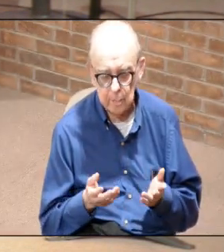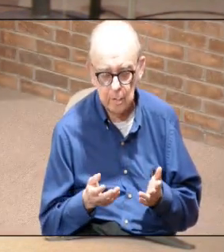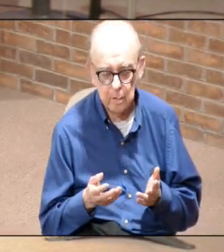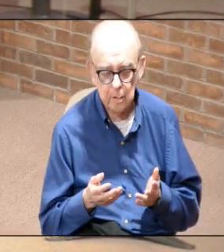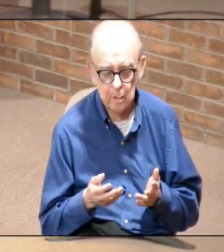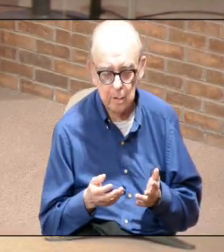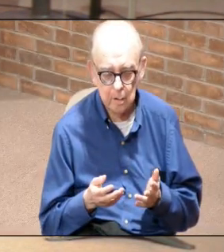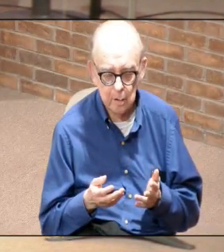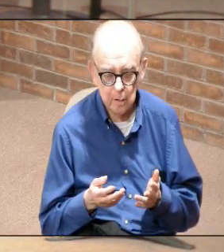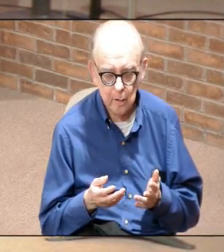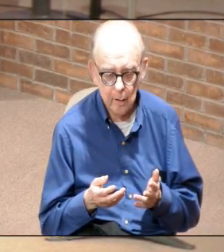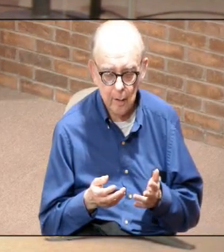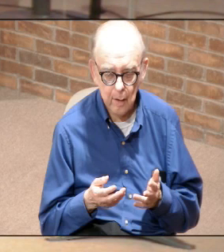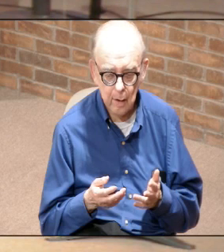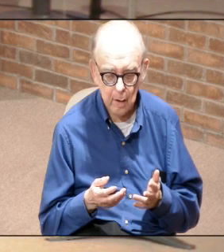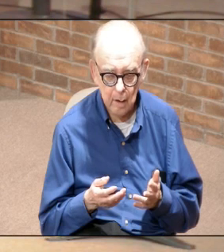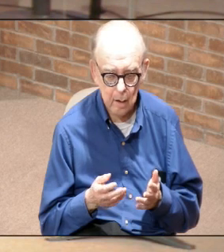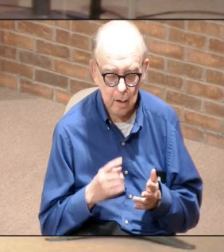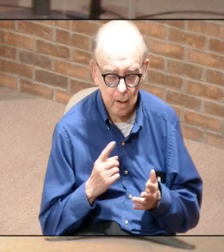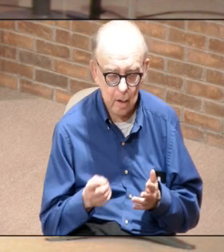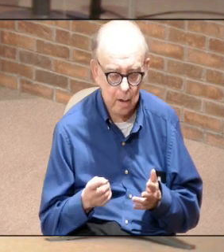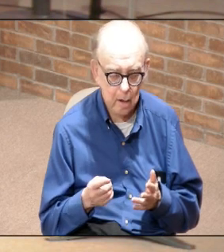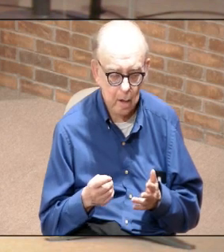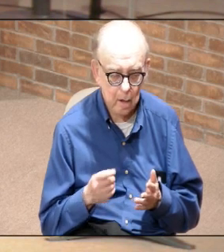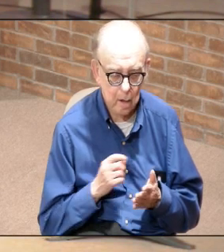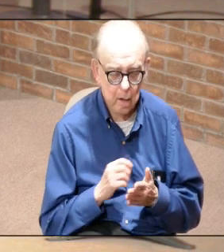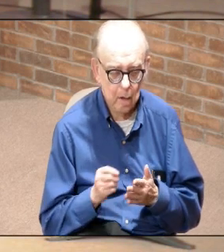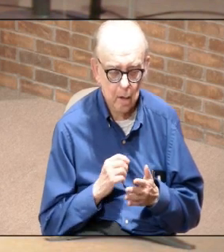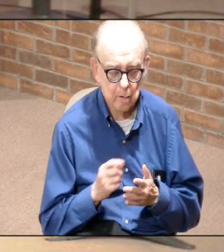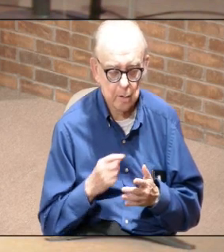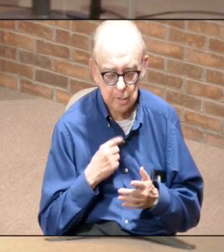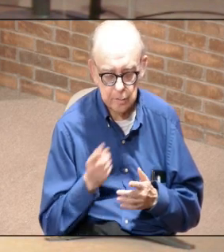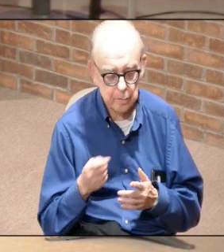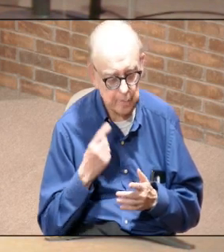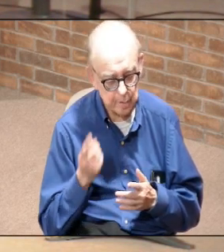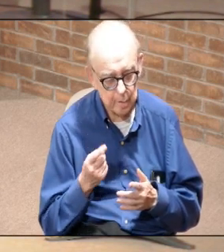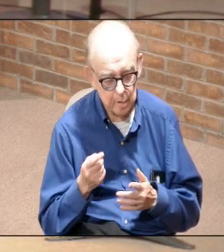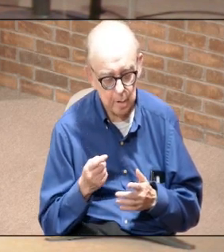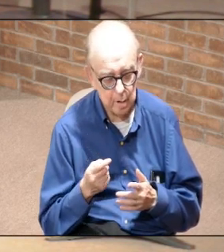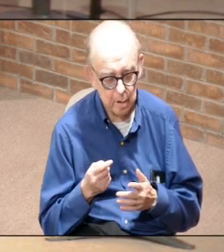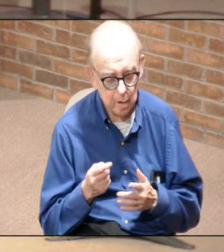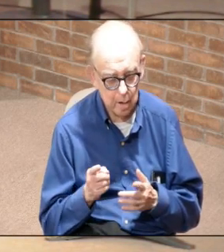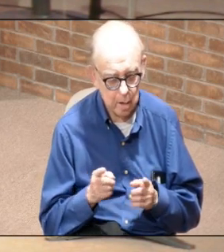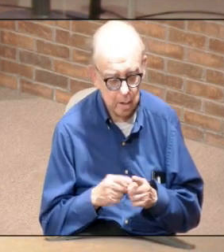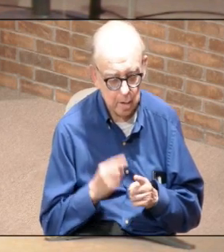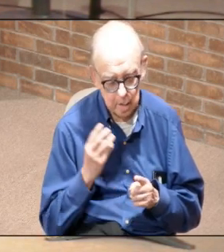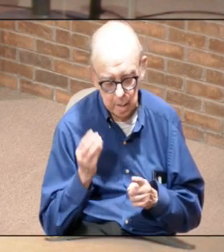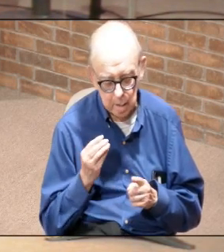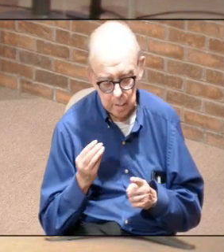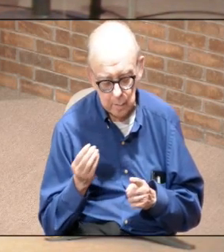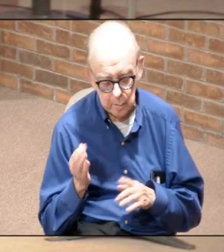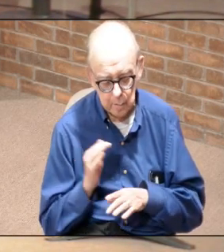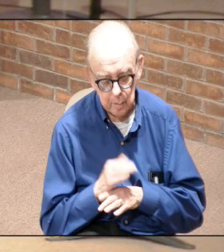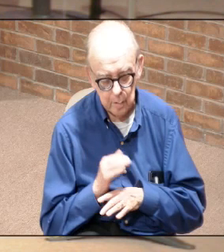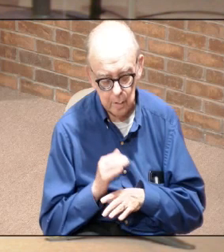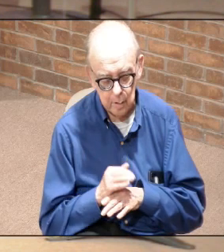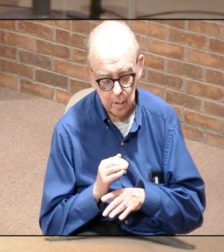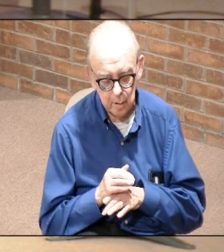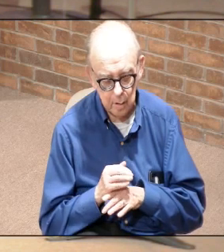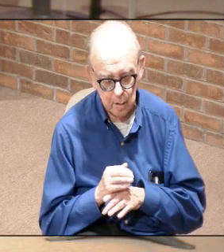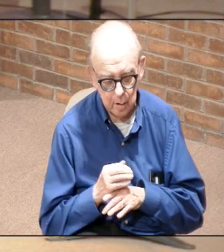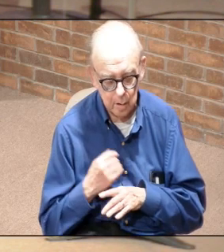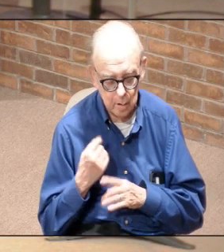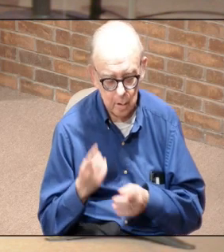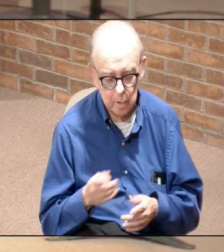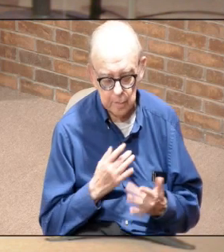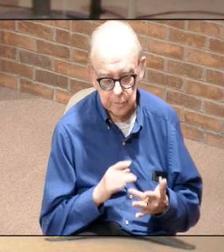and I appreciate it. He says, I'm writing to express my thought on a few subjects as I was meditating one evening. First, since